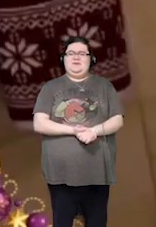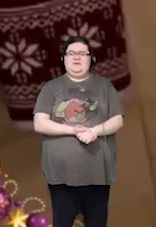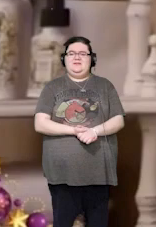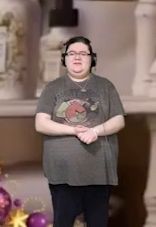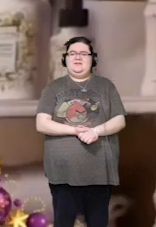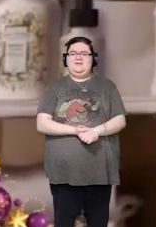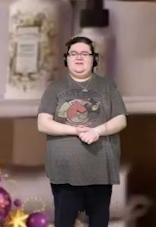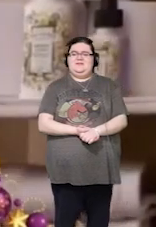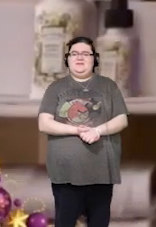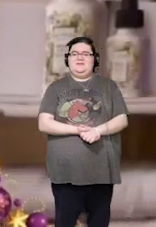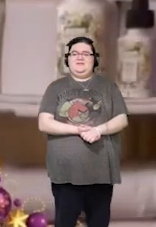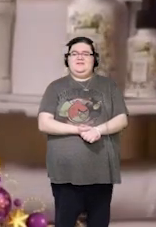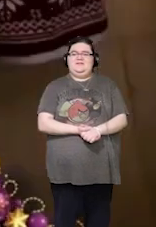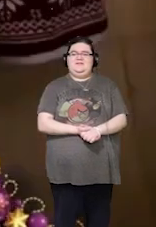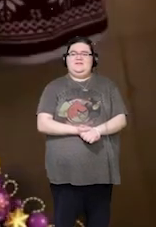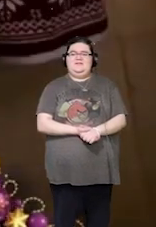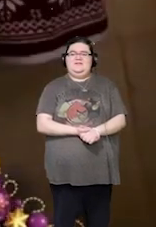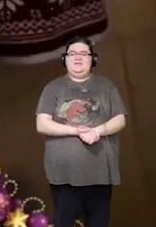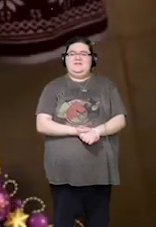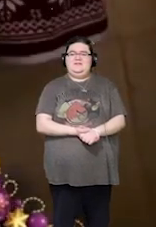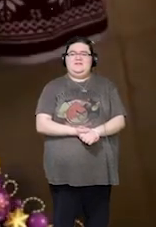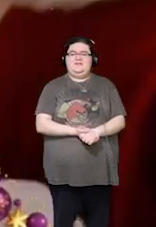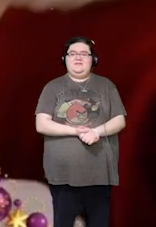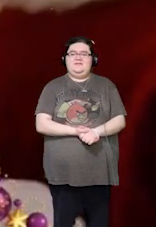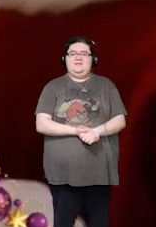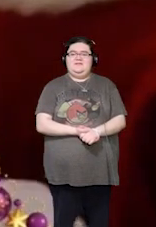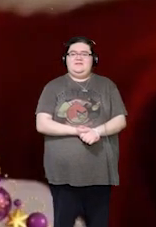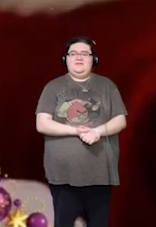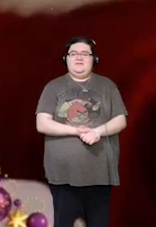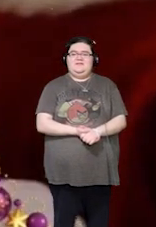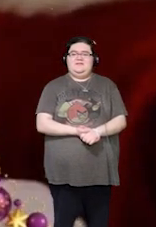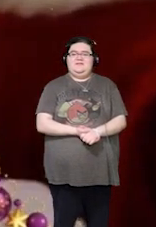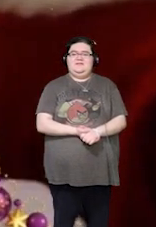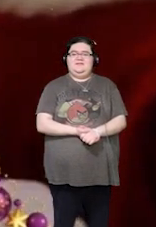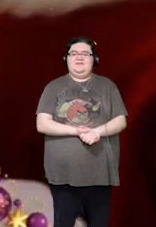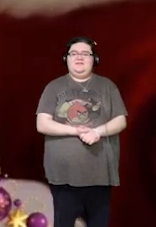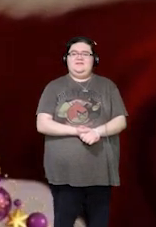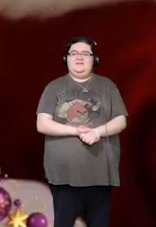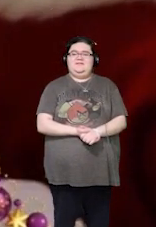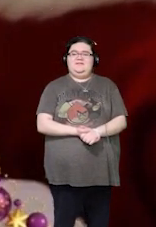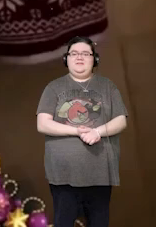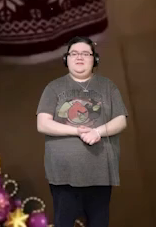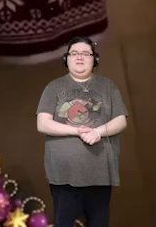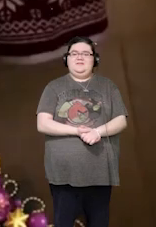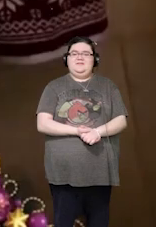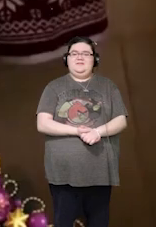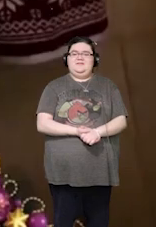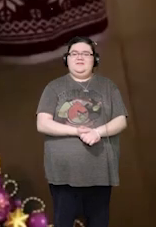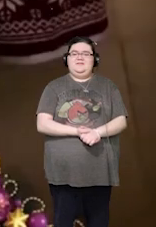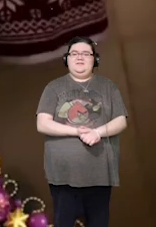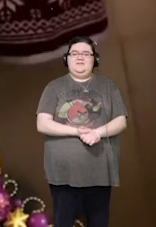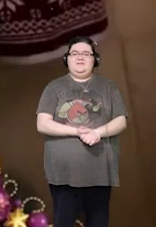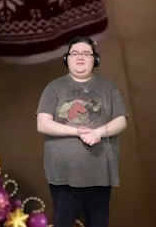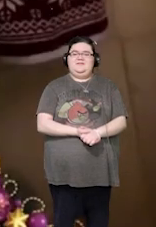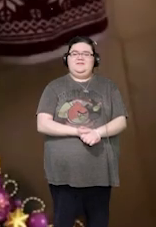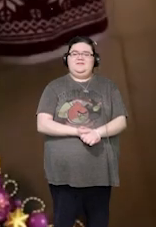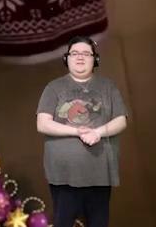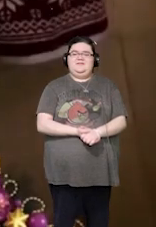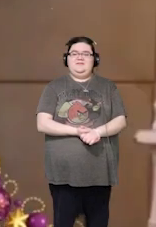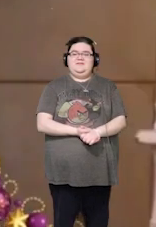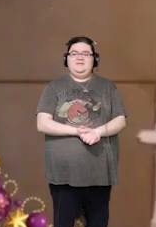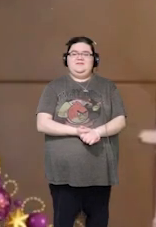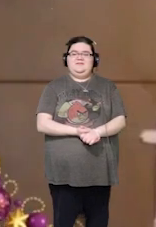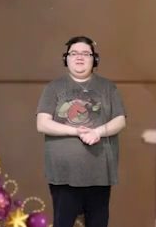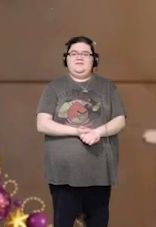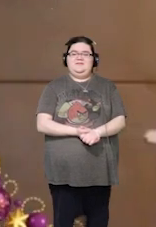Ew. Ugh. Father Christmas? Oh, hi. I didn't mean to wake you. Was just trying to find the